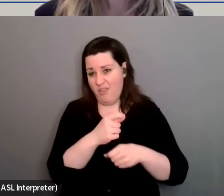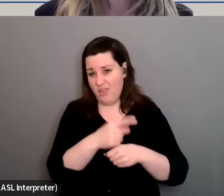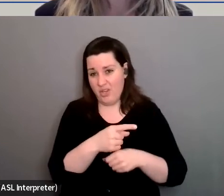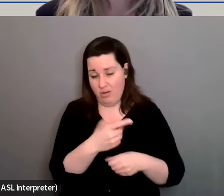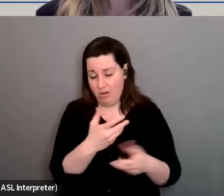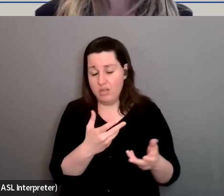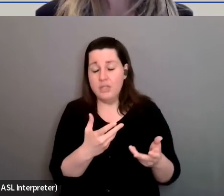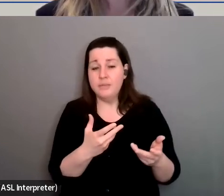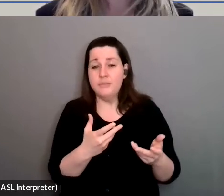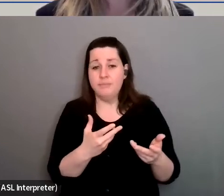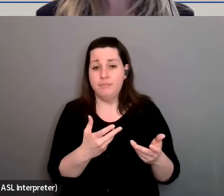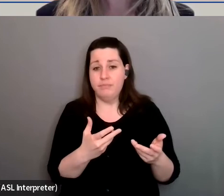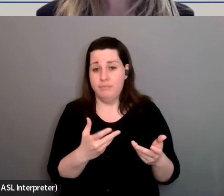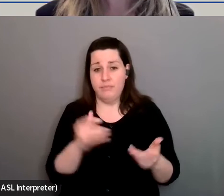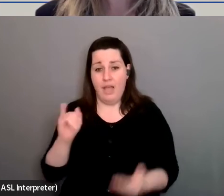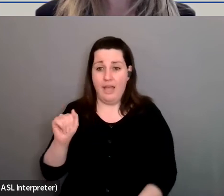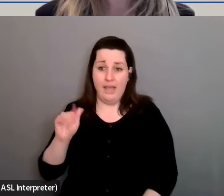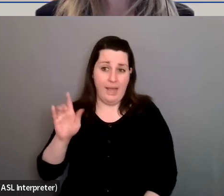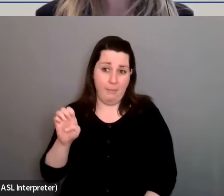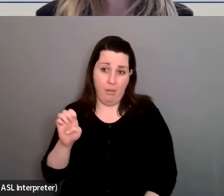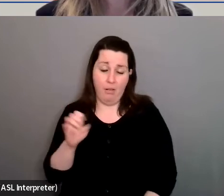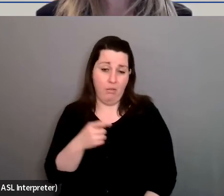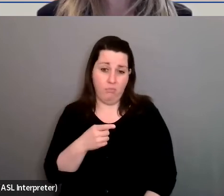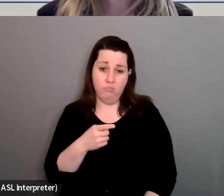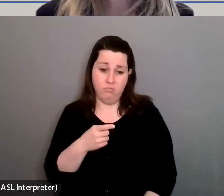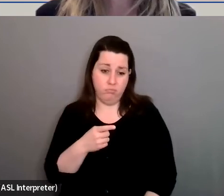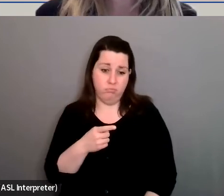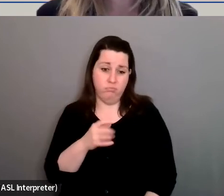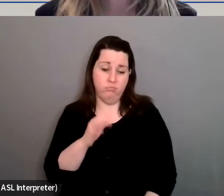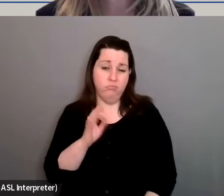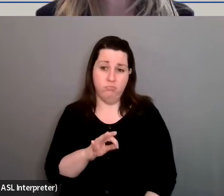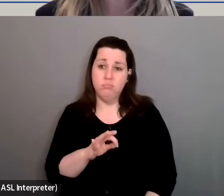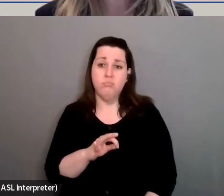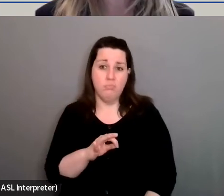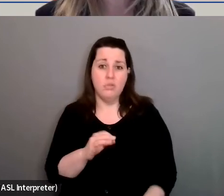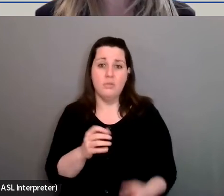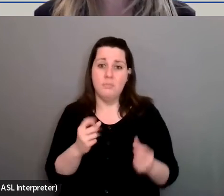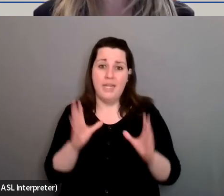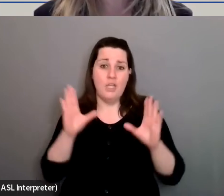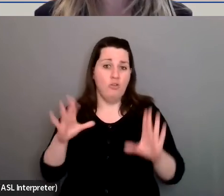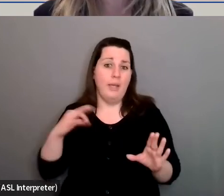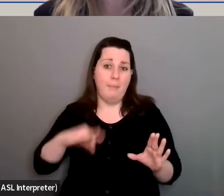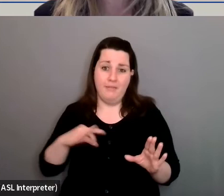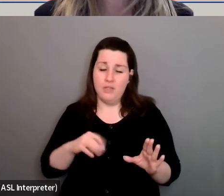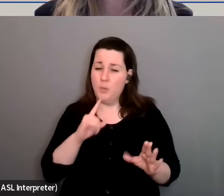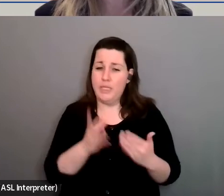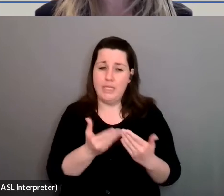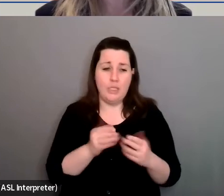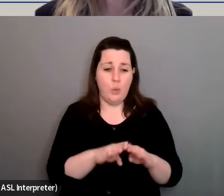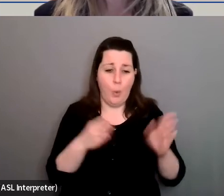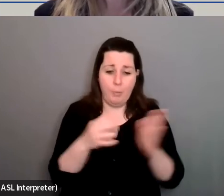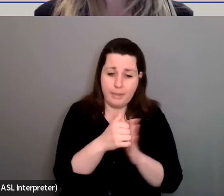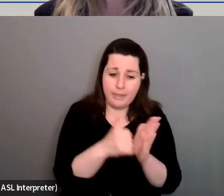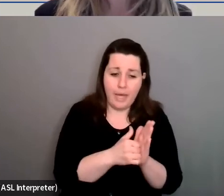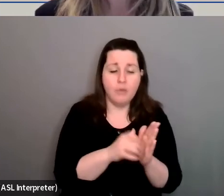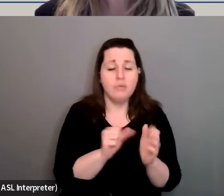contribute, IAble is, there's a lot of great benefits. It's easy to open the account. It's easy to manage the